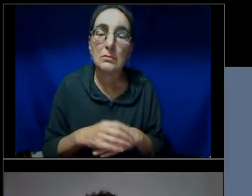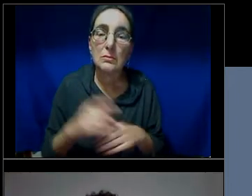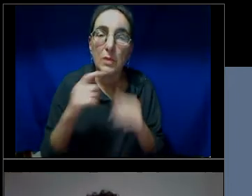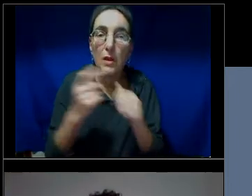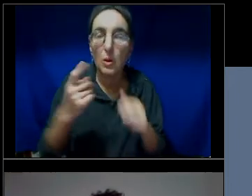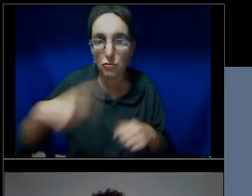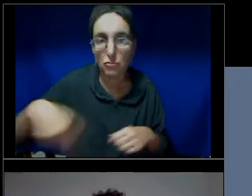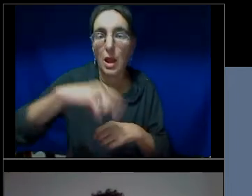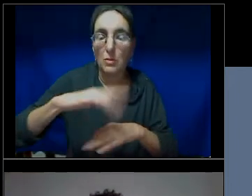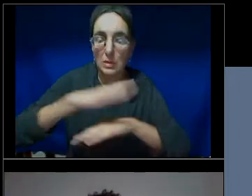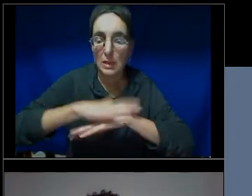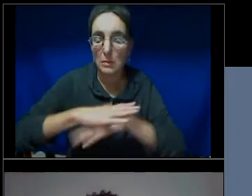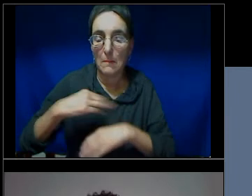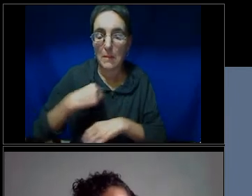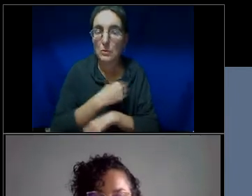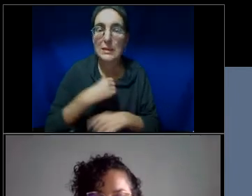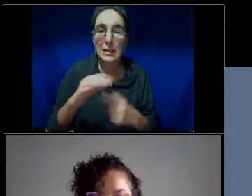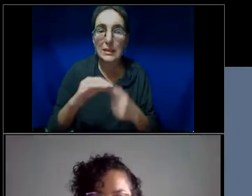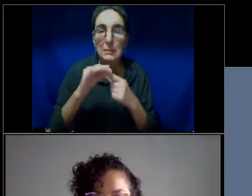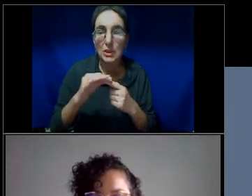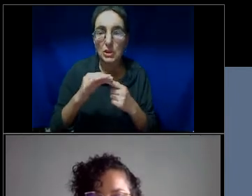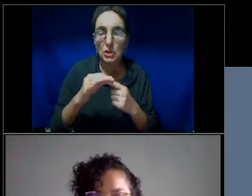a special guest.